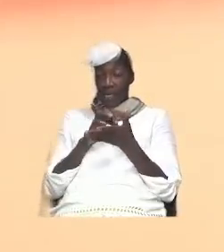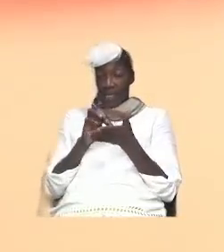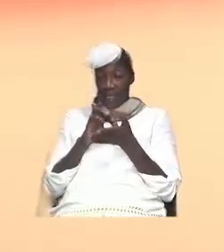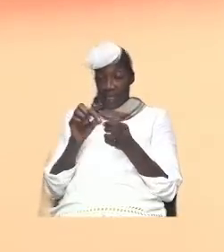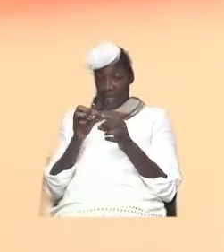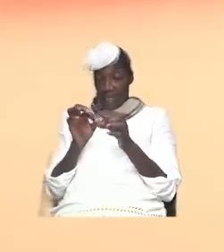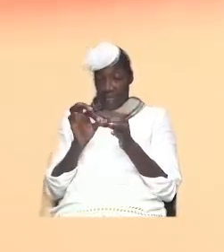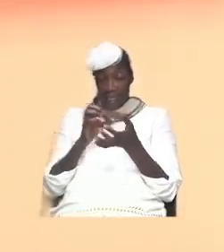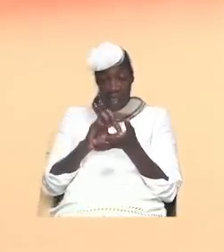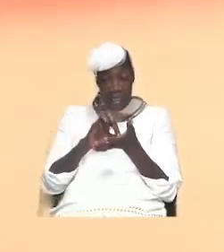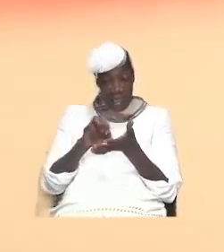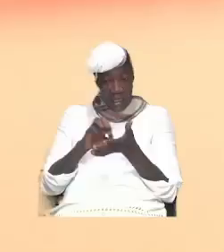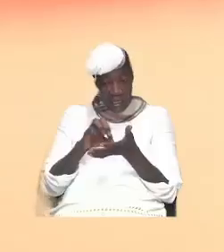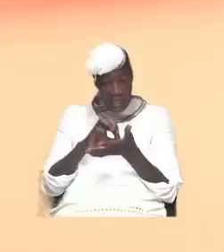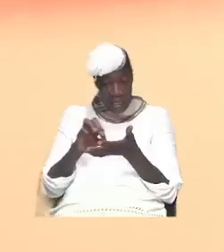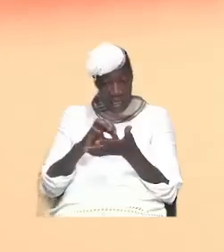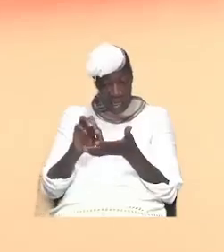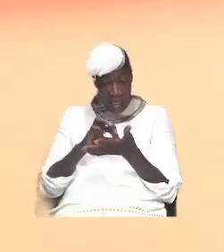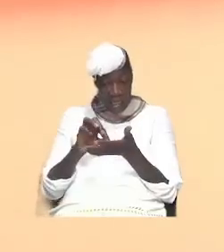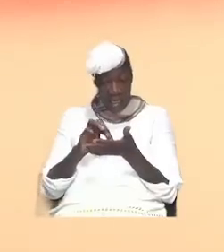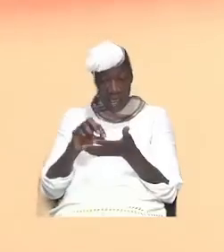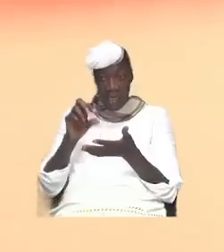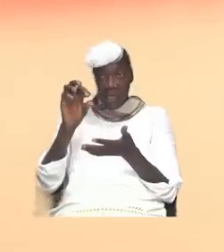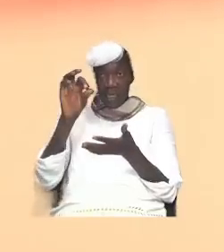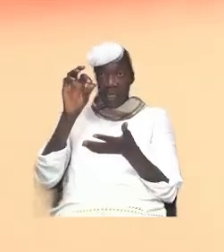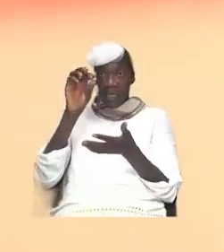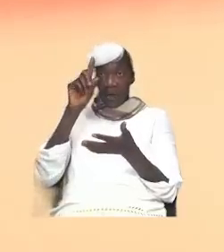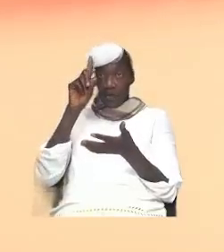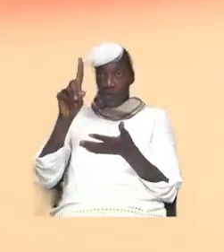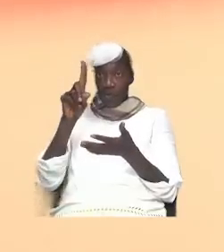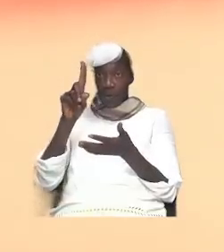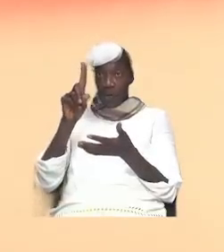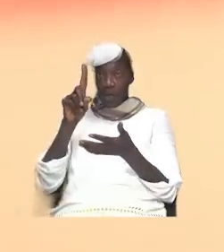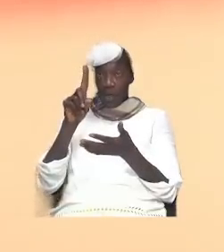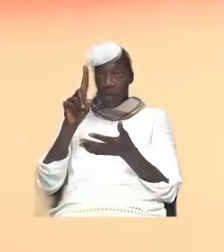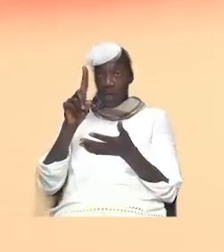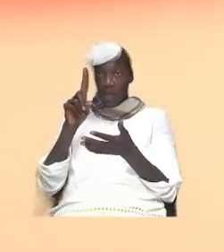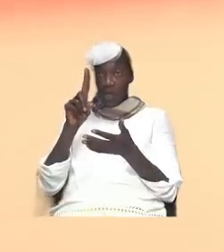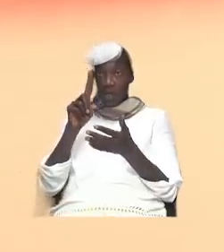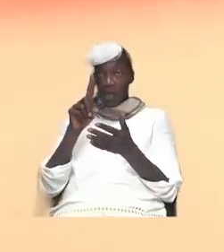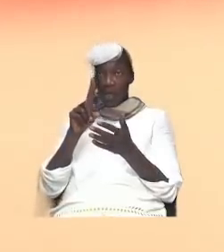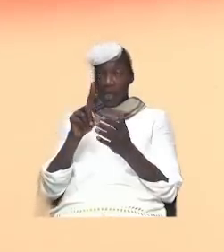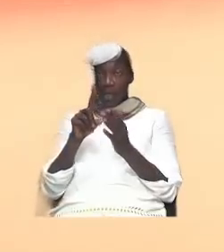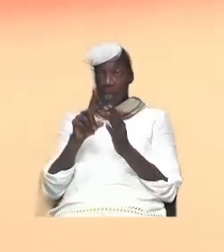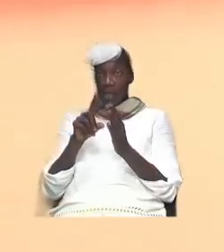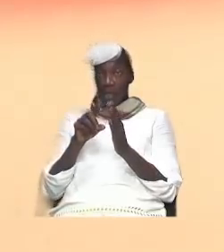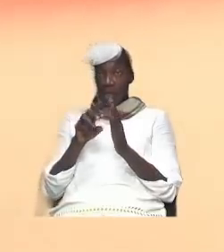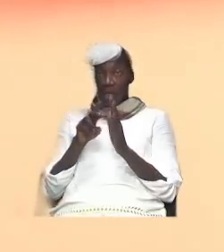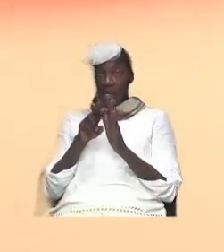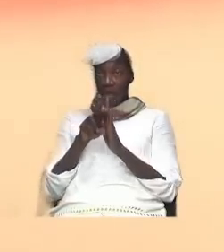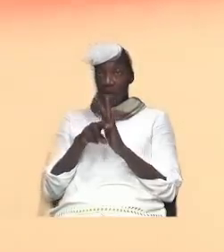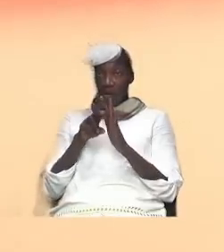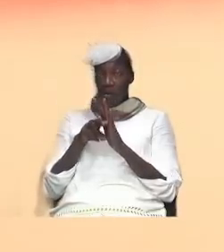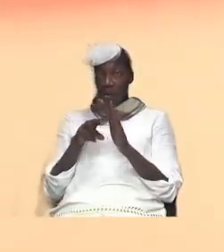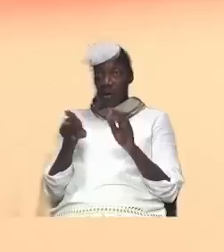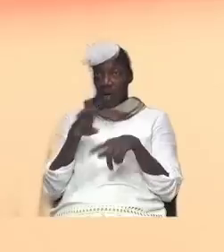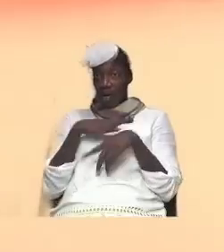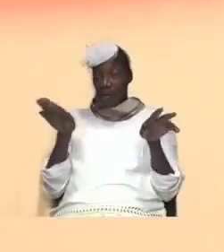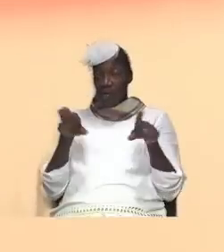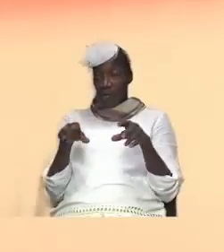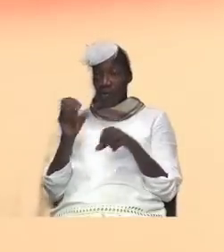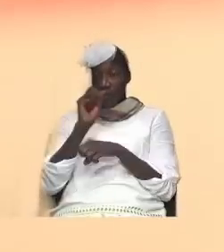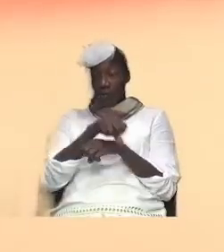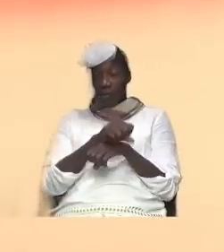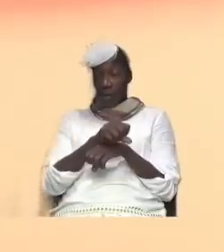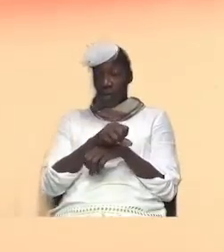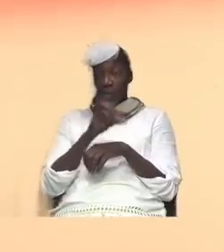one? If you were doing it for the Lord, would you go around the corner and gripe and plan and swear so you're going to do something to the boss